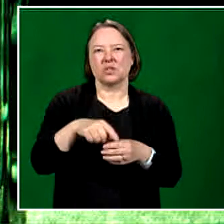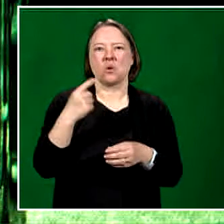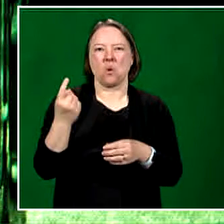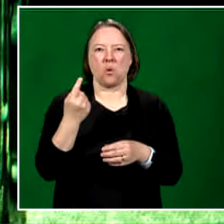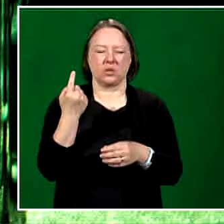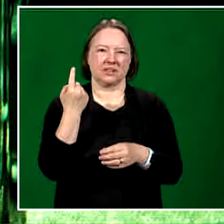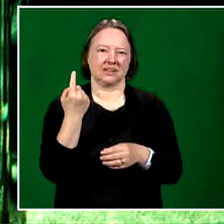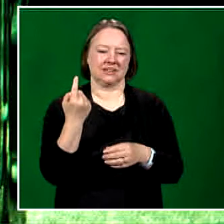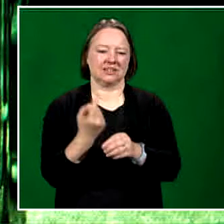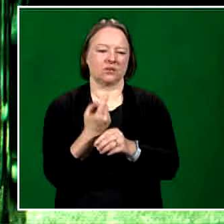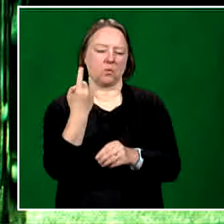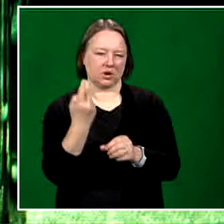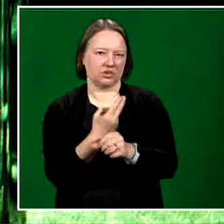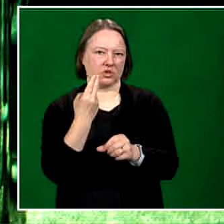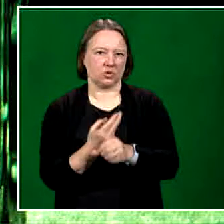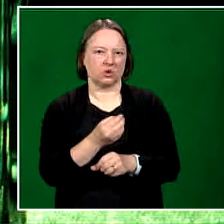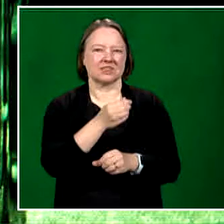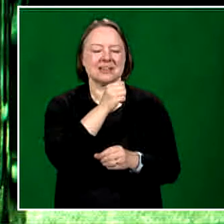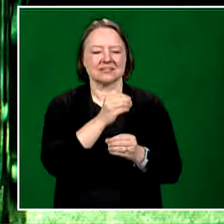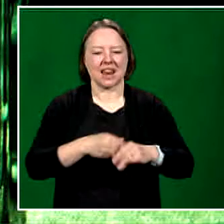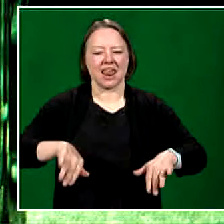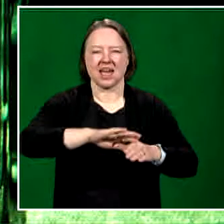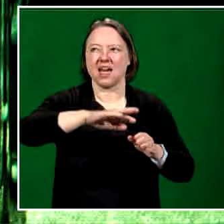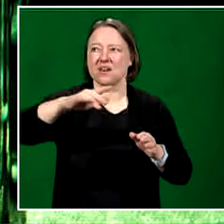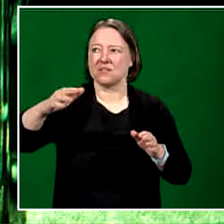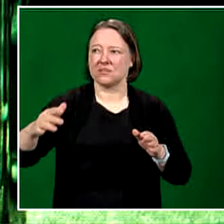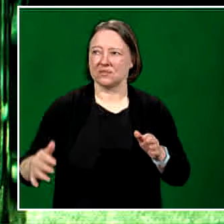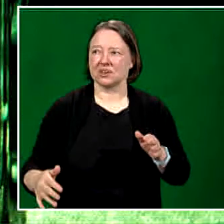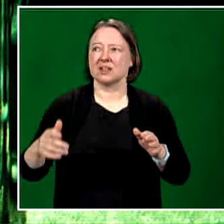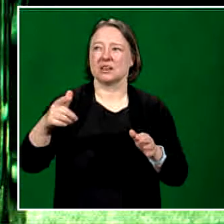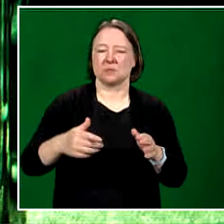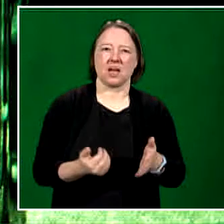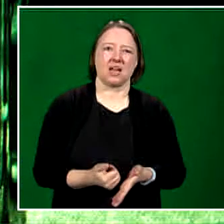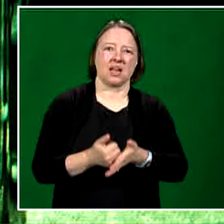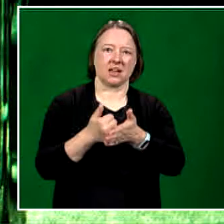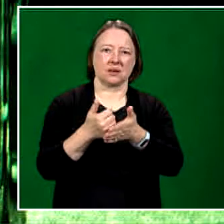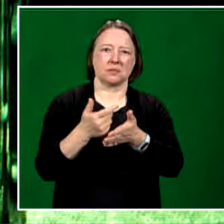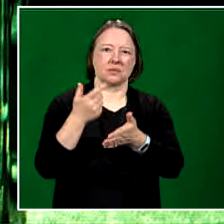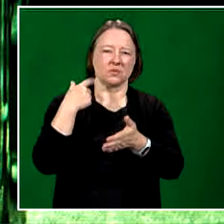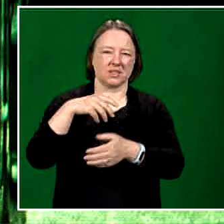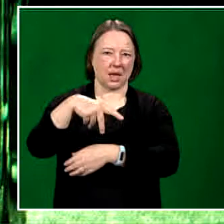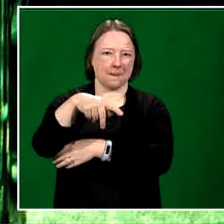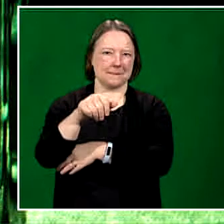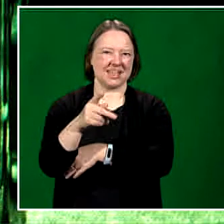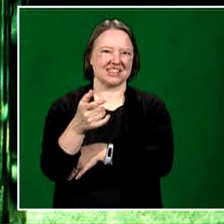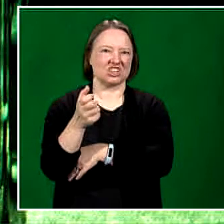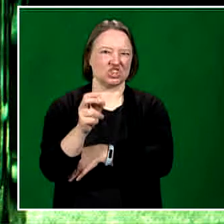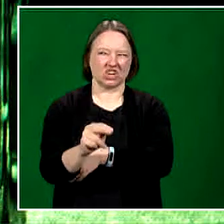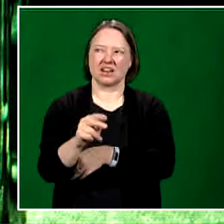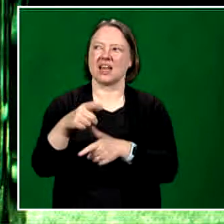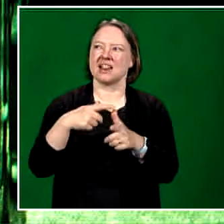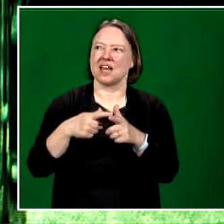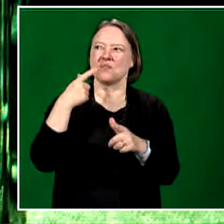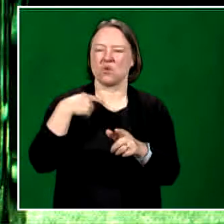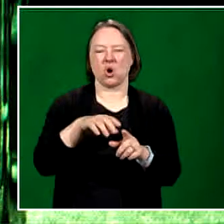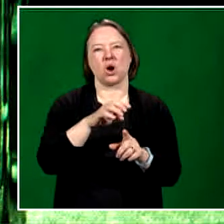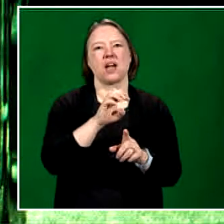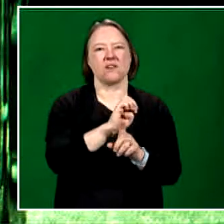single landfill had become a hub for disease pathogens and a cause for environmental